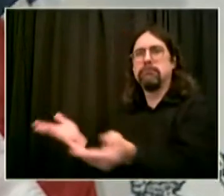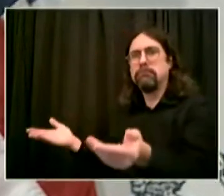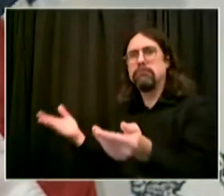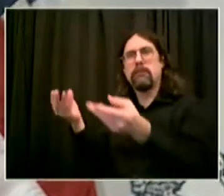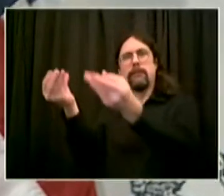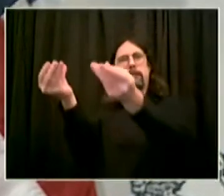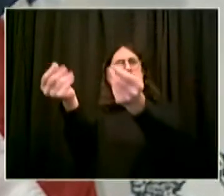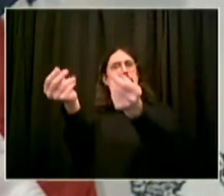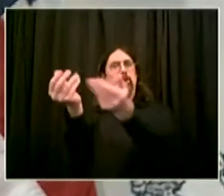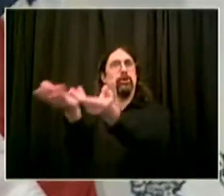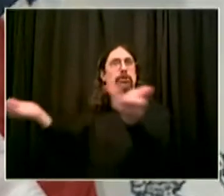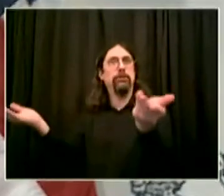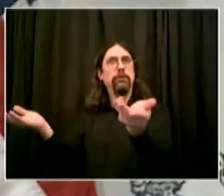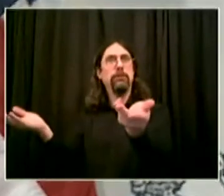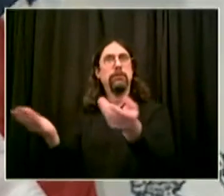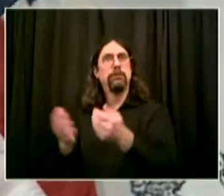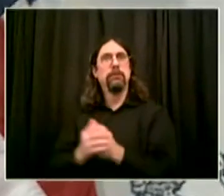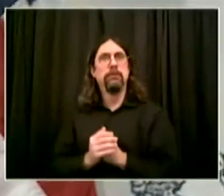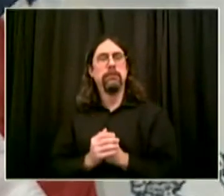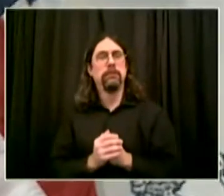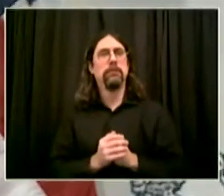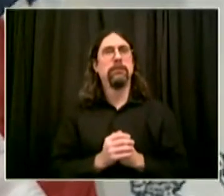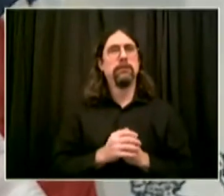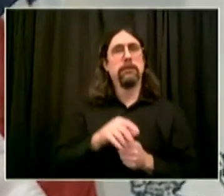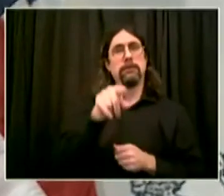ask Commissioner Shea to apologize to the people for the